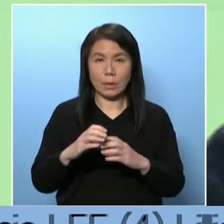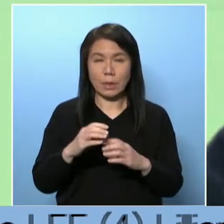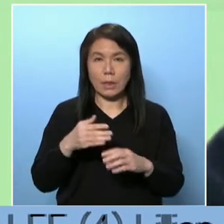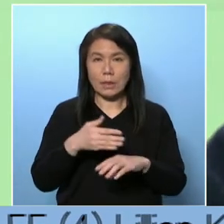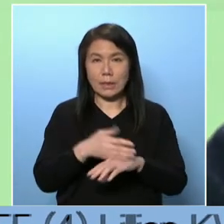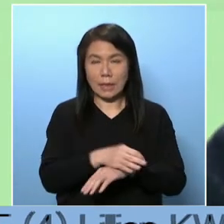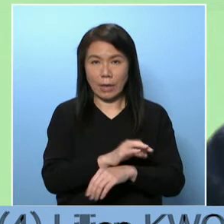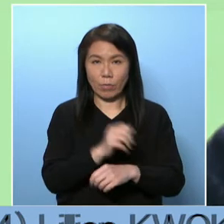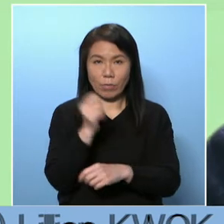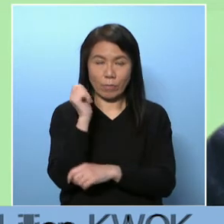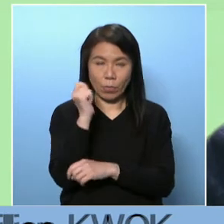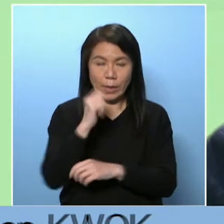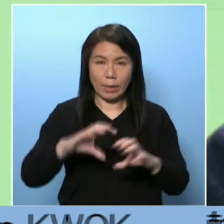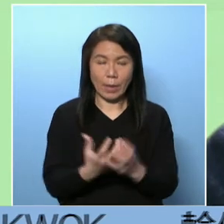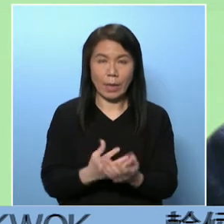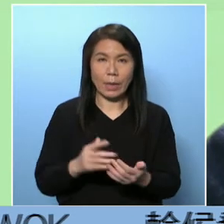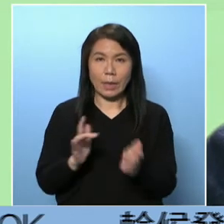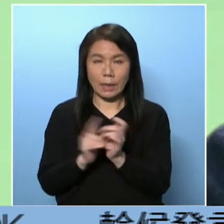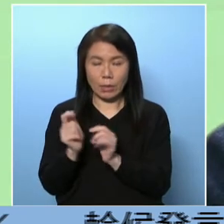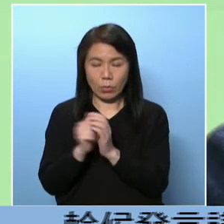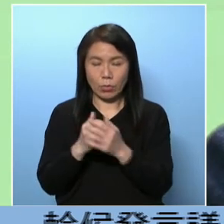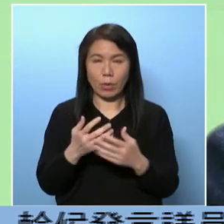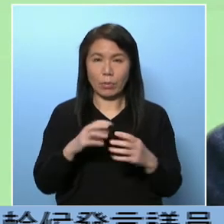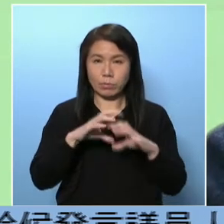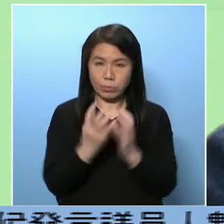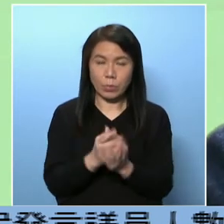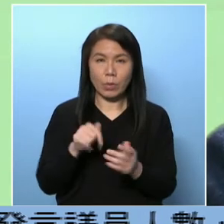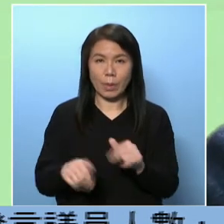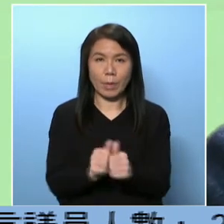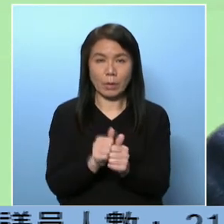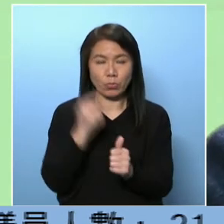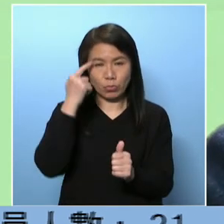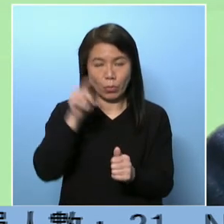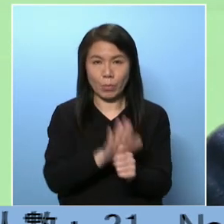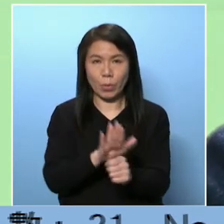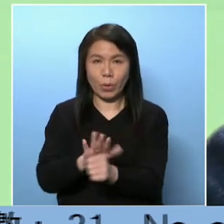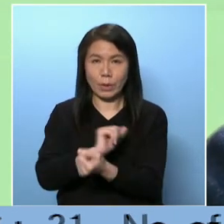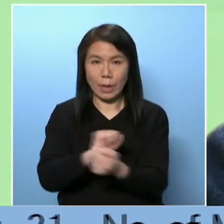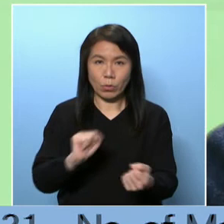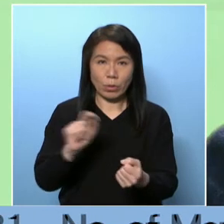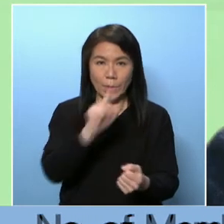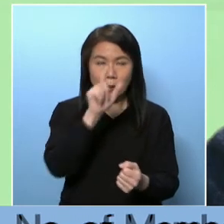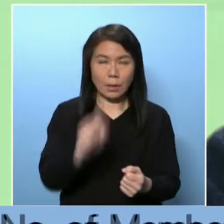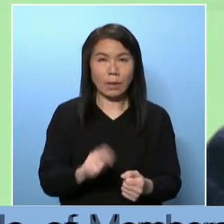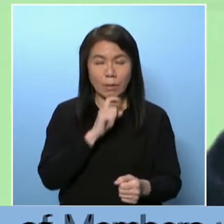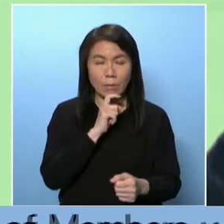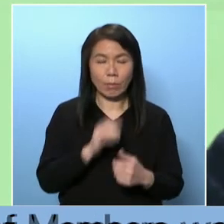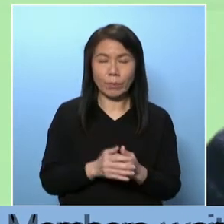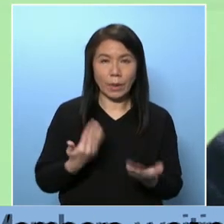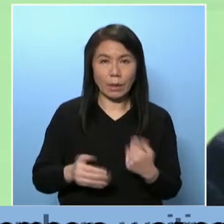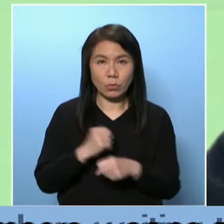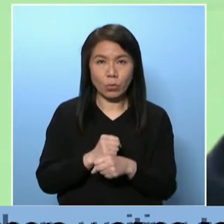the team in fighting the pandemic. And in my community, for example, as a Protestant, I can also contact